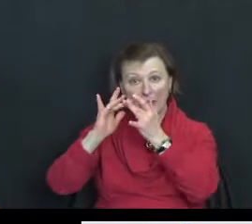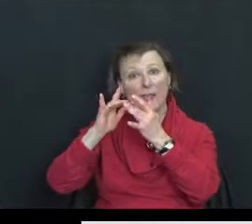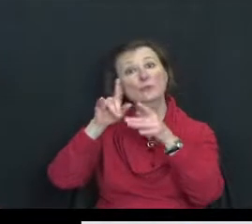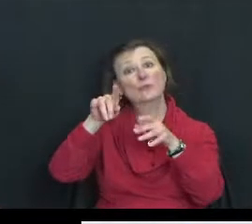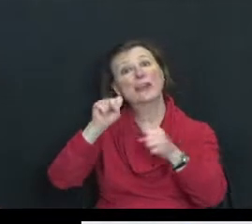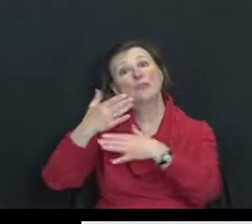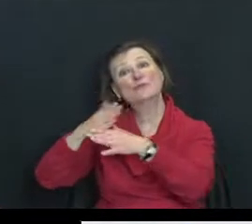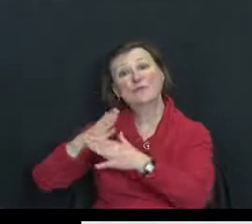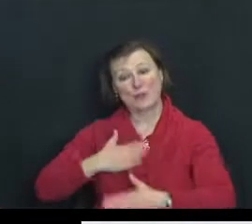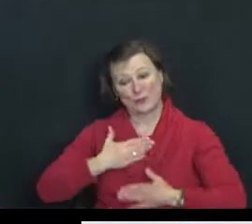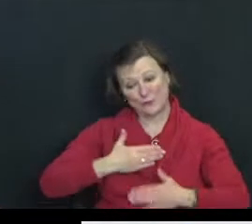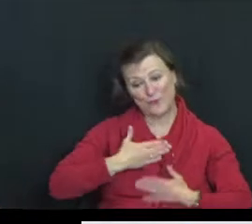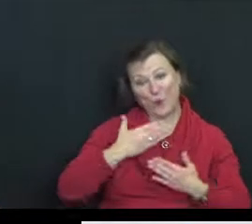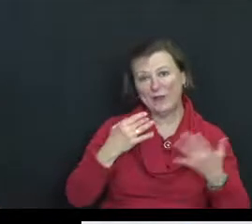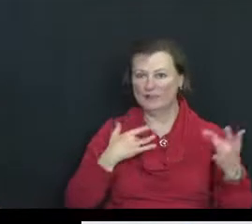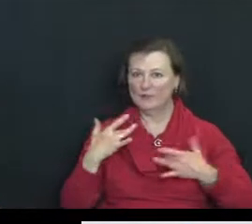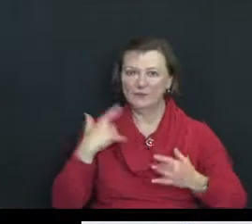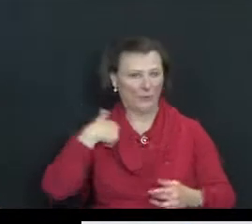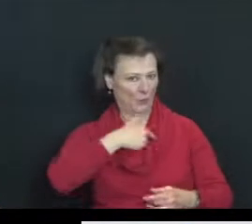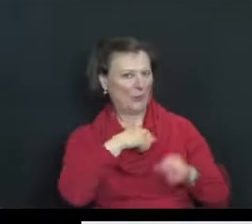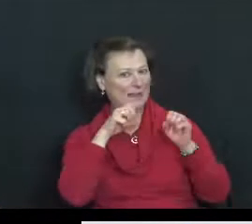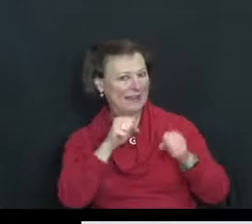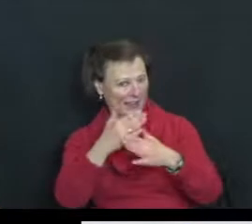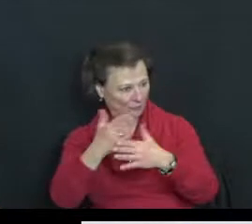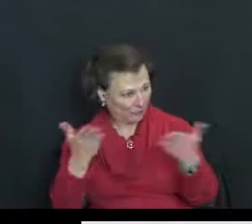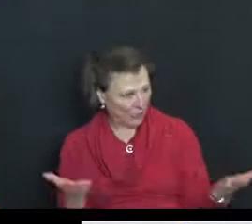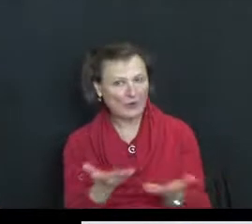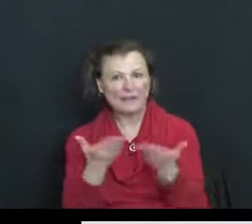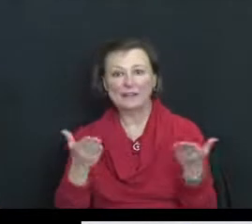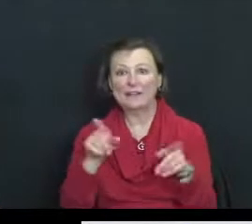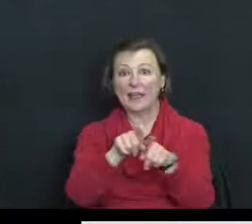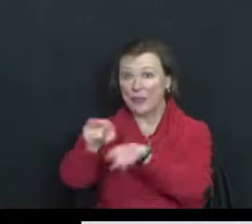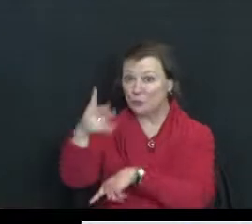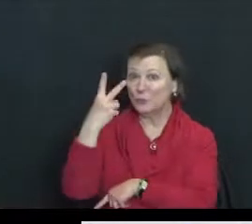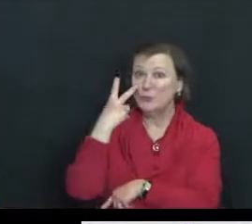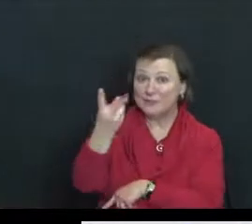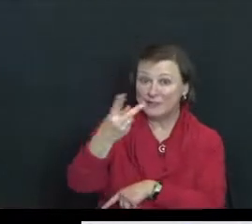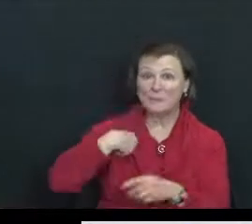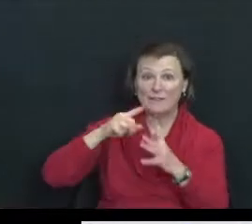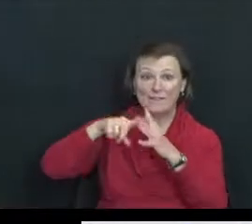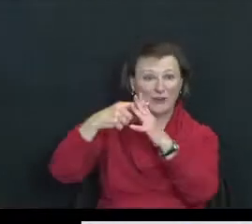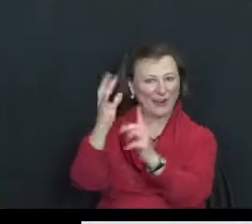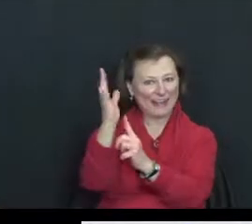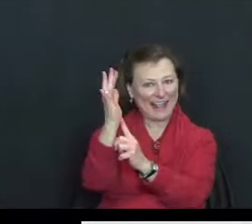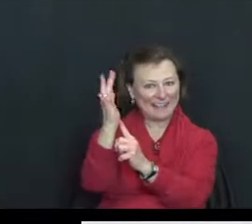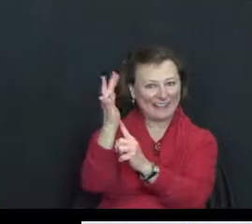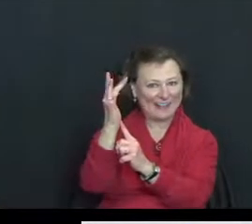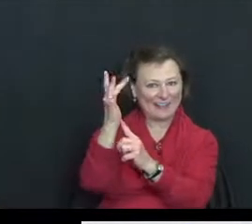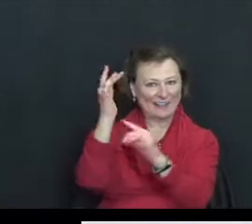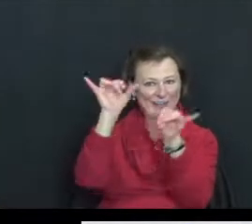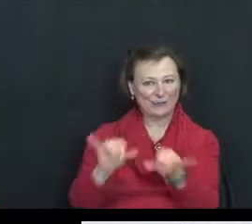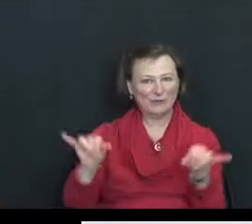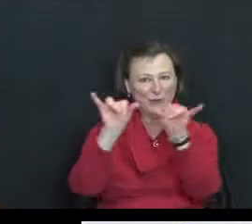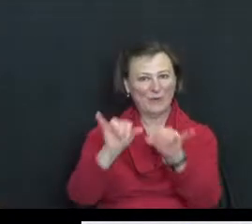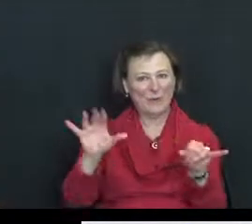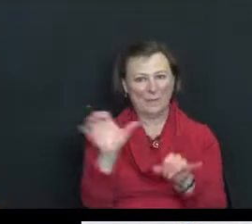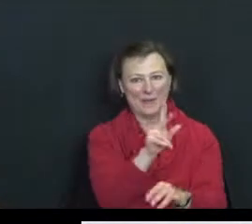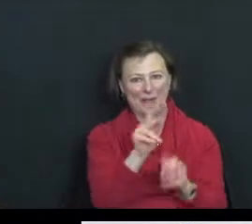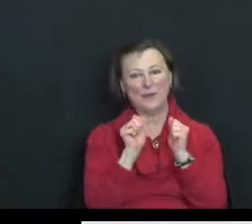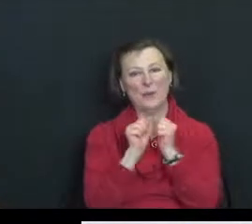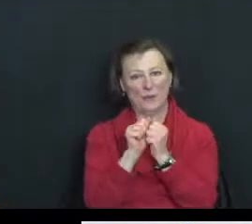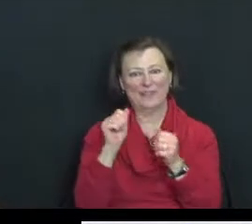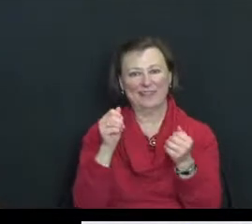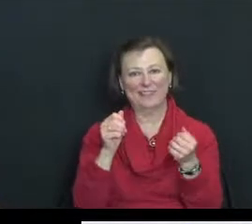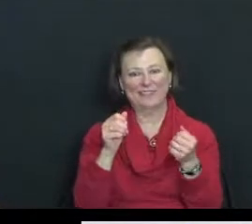and concerns so that we may share them here. And as you can see, we have started the candle ritual back with our service. Thank